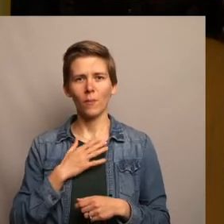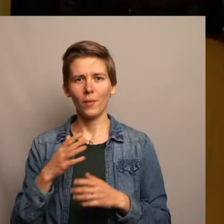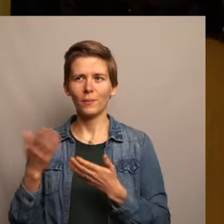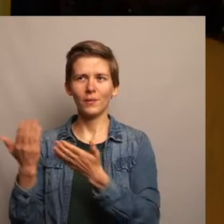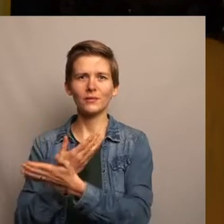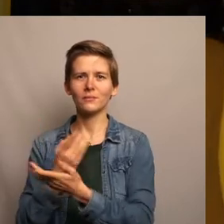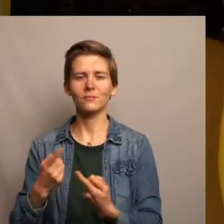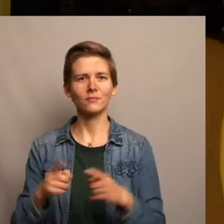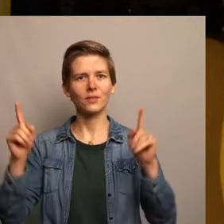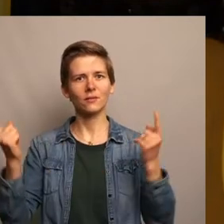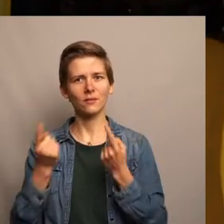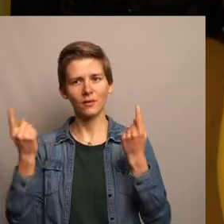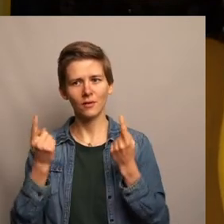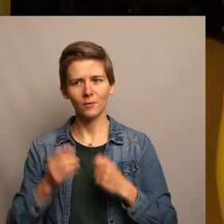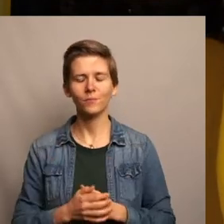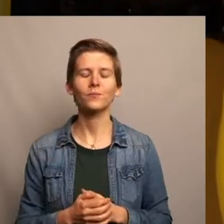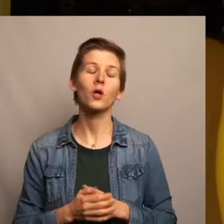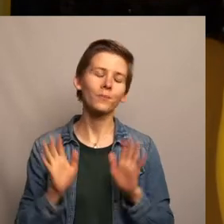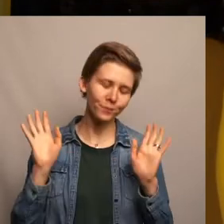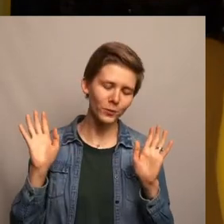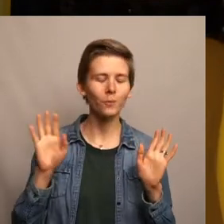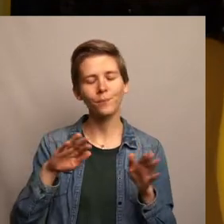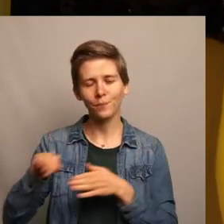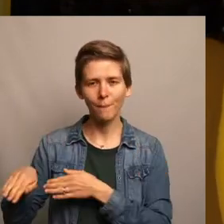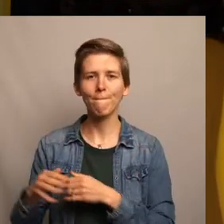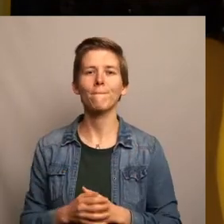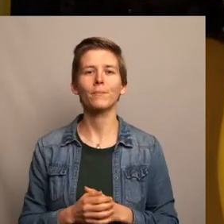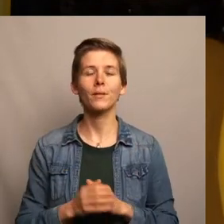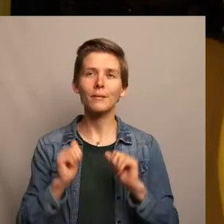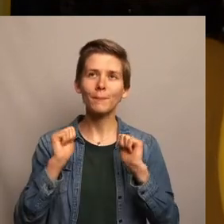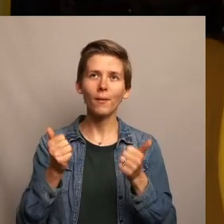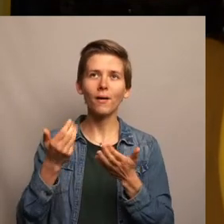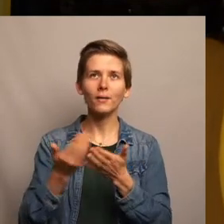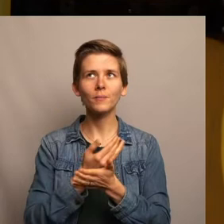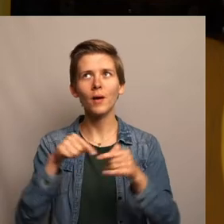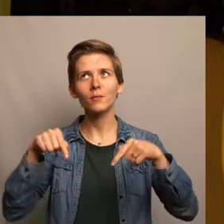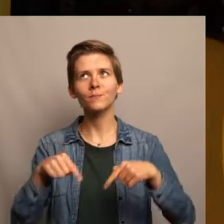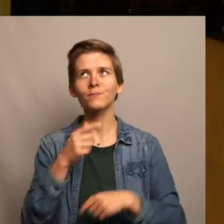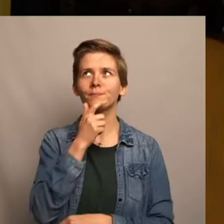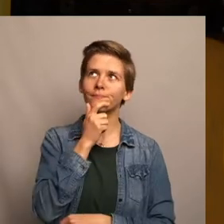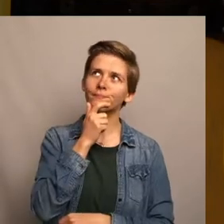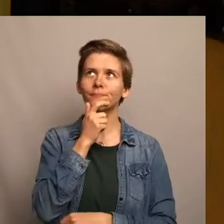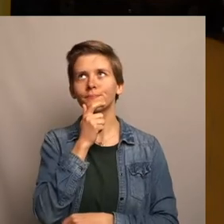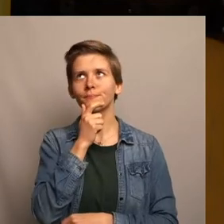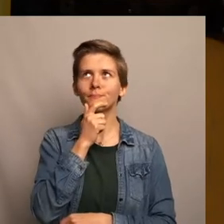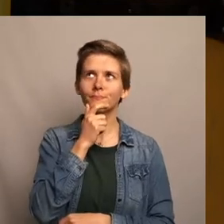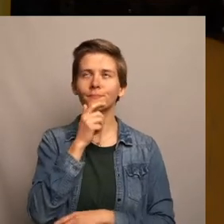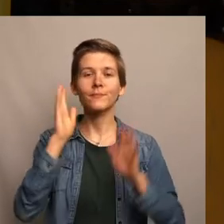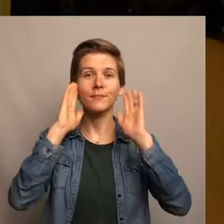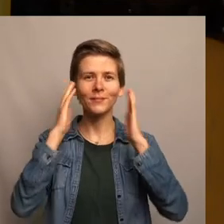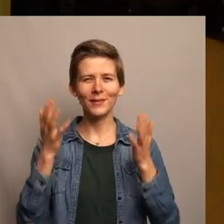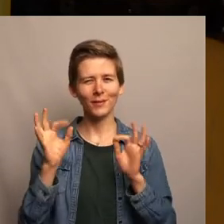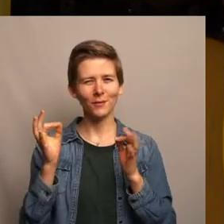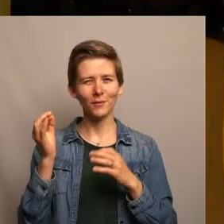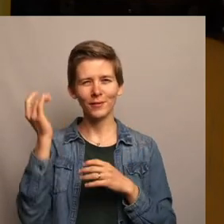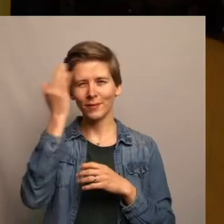But to say here about the best country, I don't know how you see it, the best country.